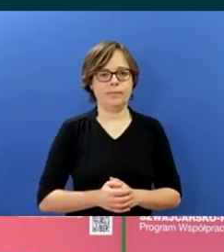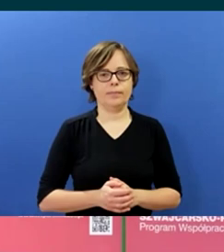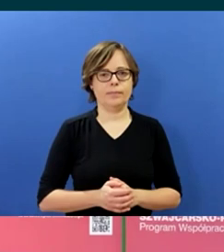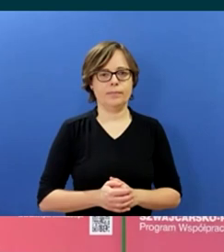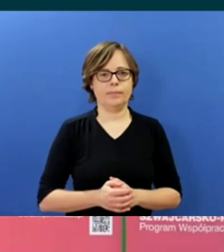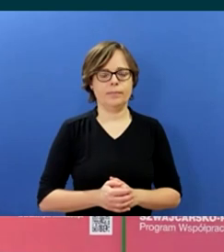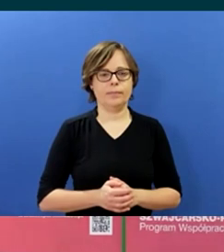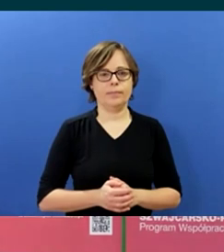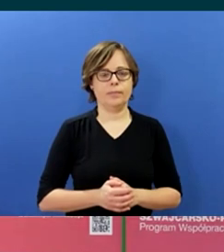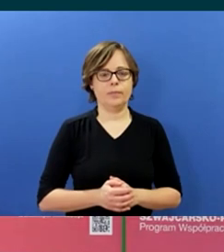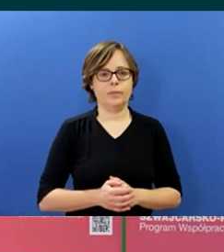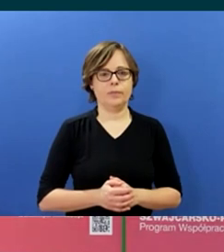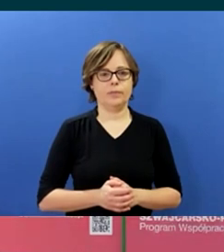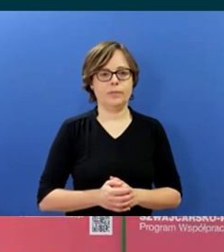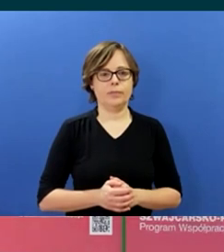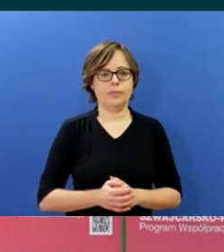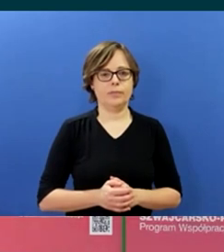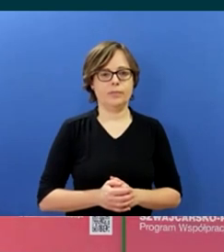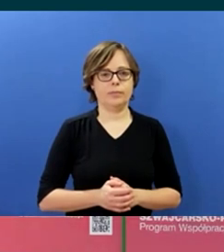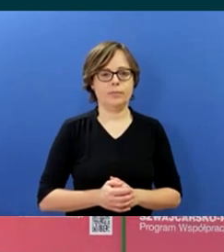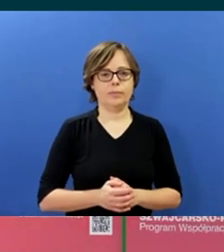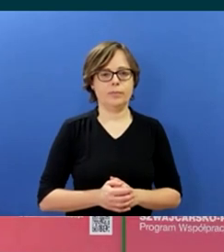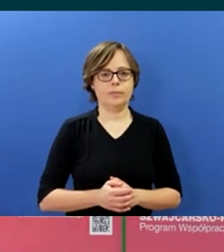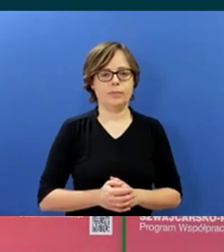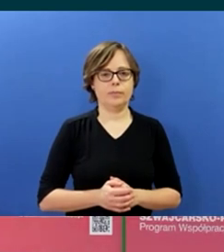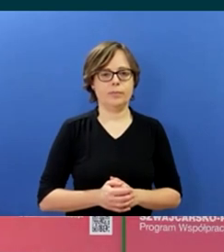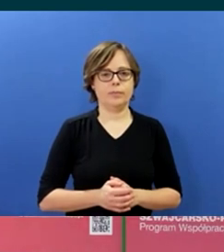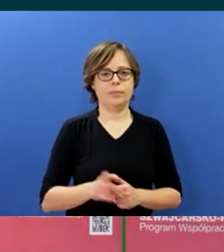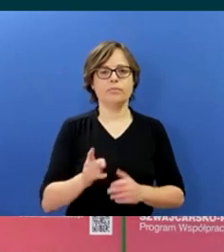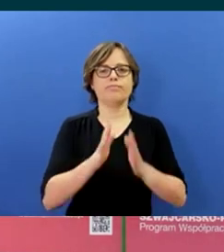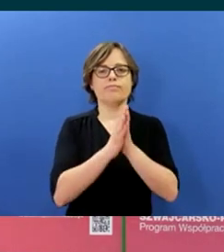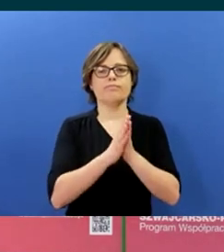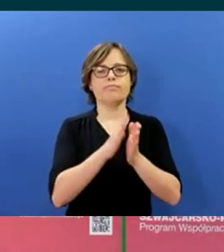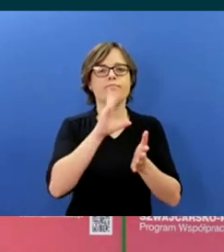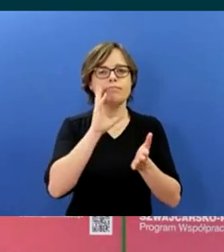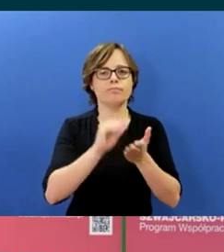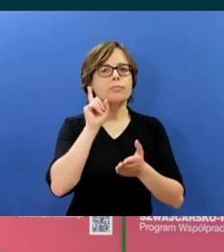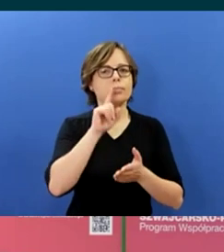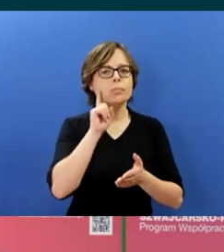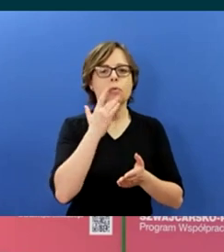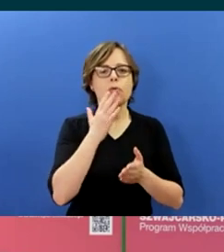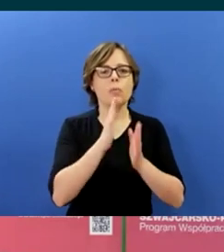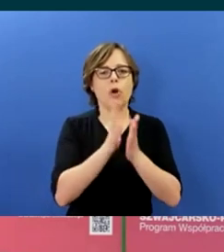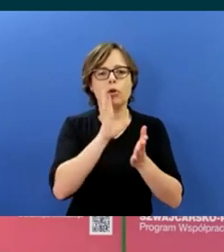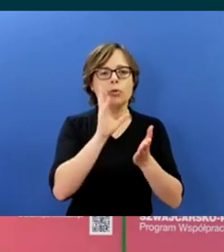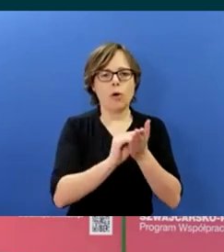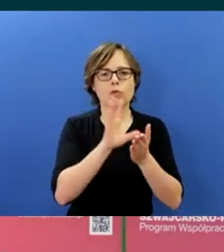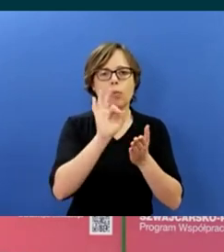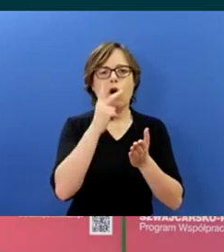see the full screen of your presentation. At the beginning, it was better. So could you go back? We see